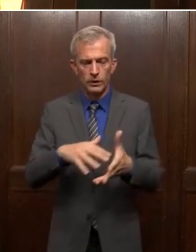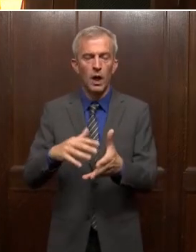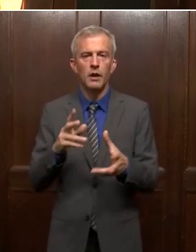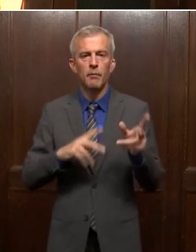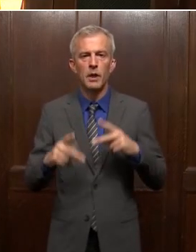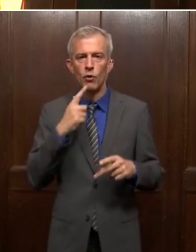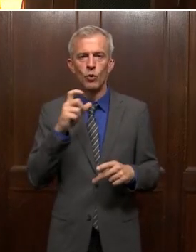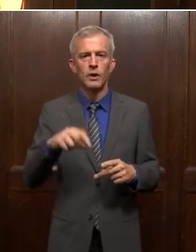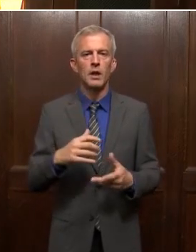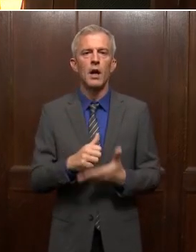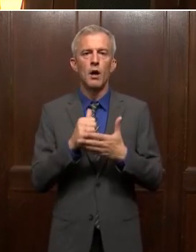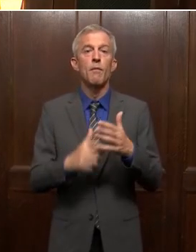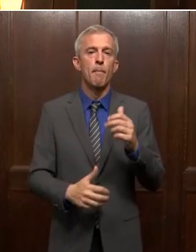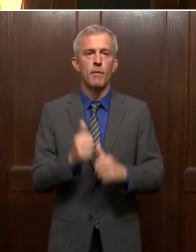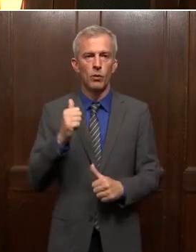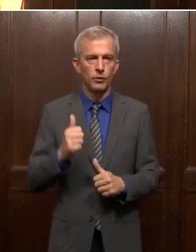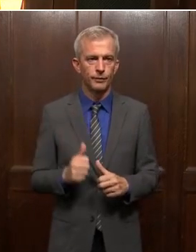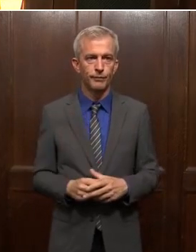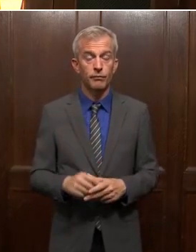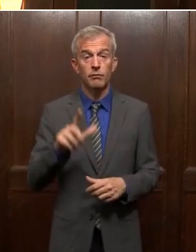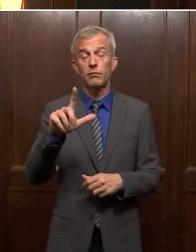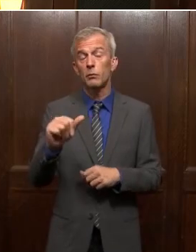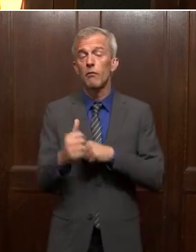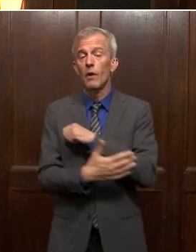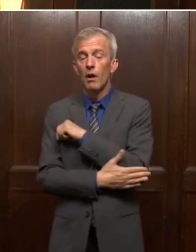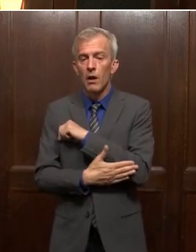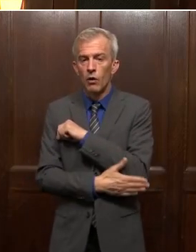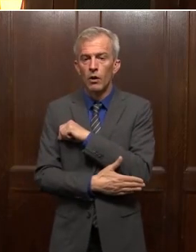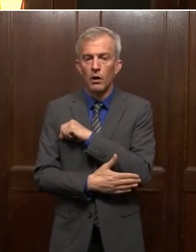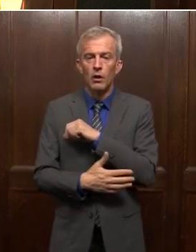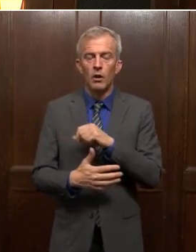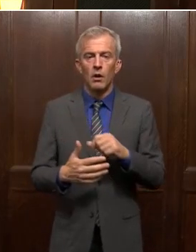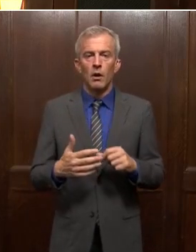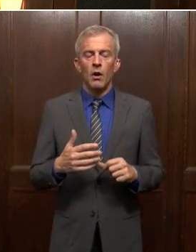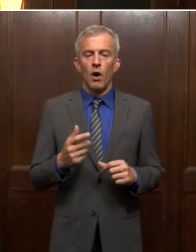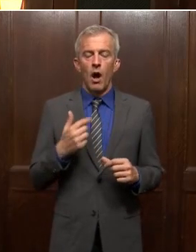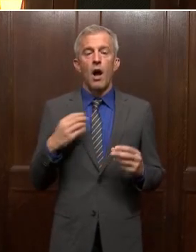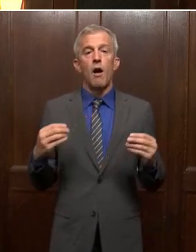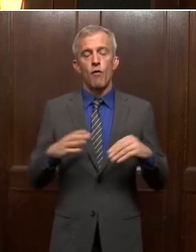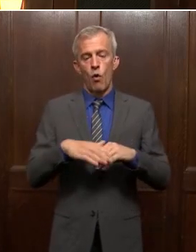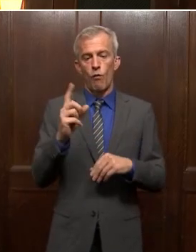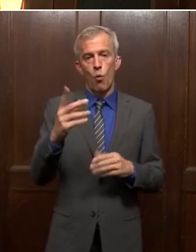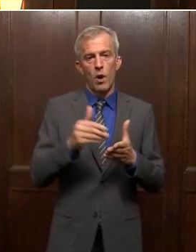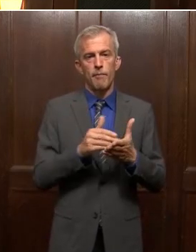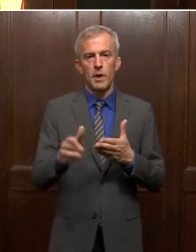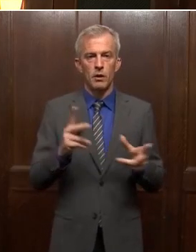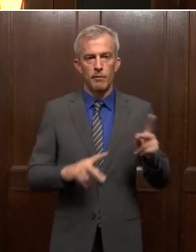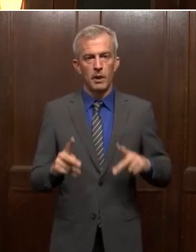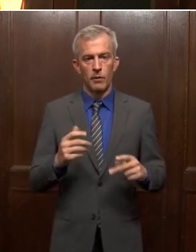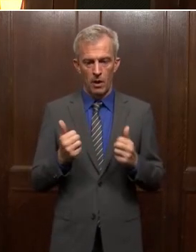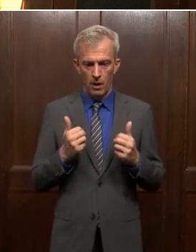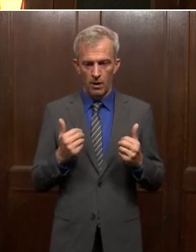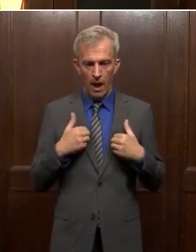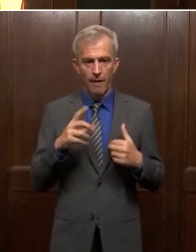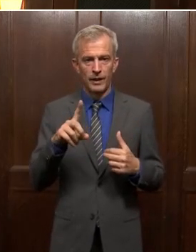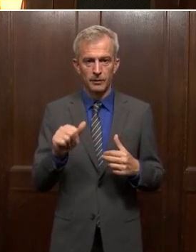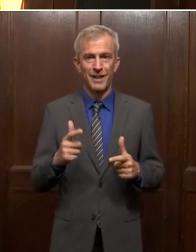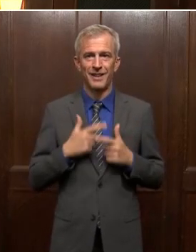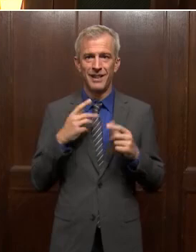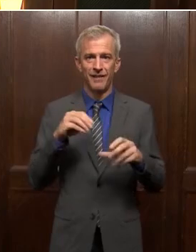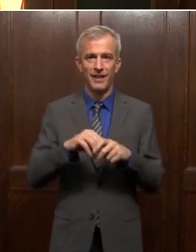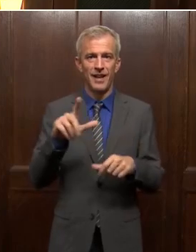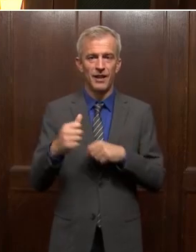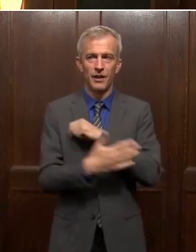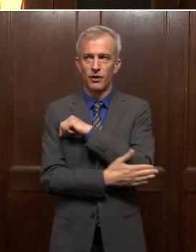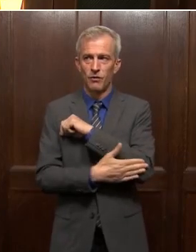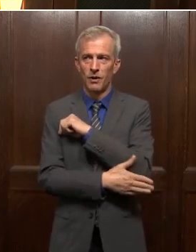the most. LA County is home to more than 1 million individuals living with disabilities. And this